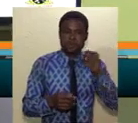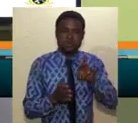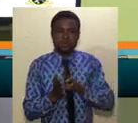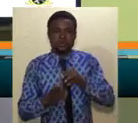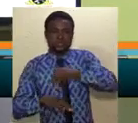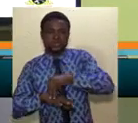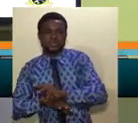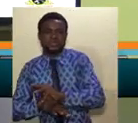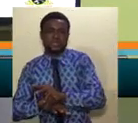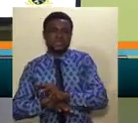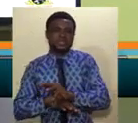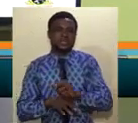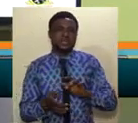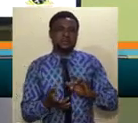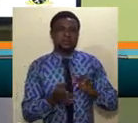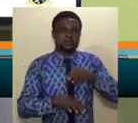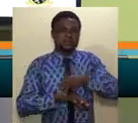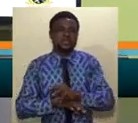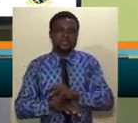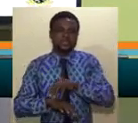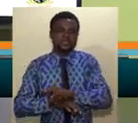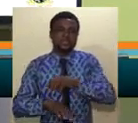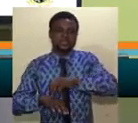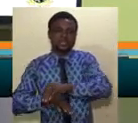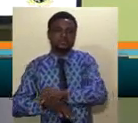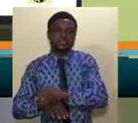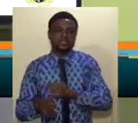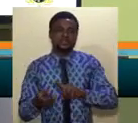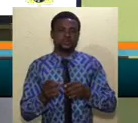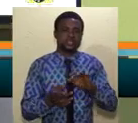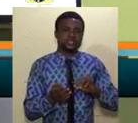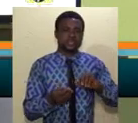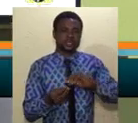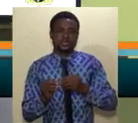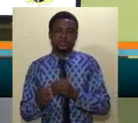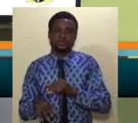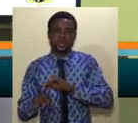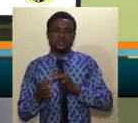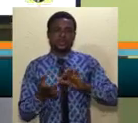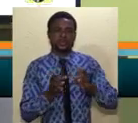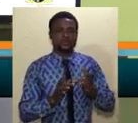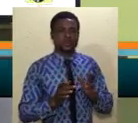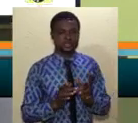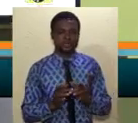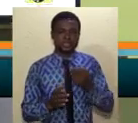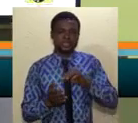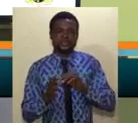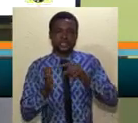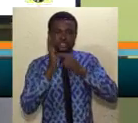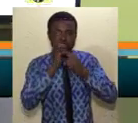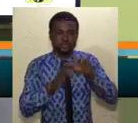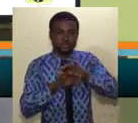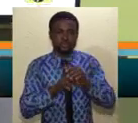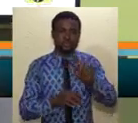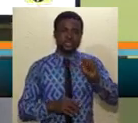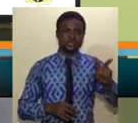what we'll be hearing from the barrister today. So please feel free to send all this to us on the number showing on your